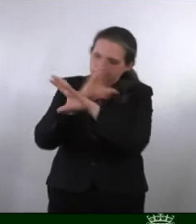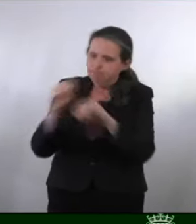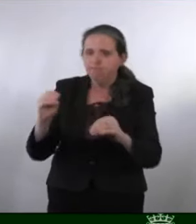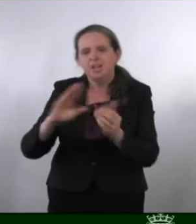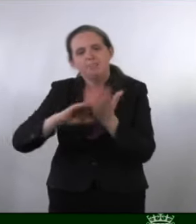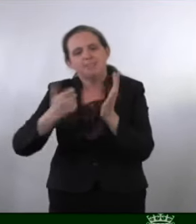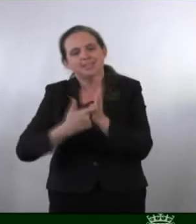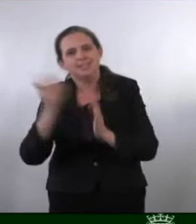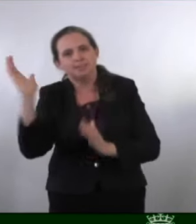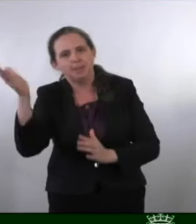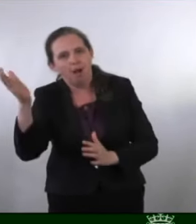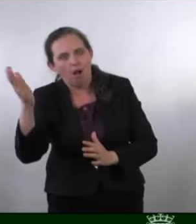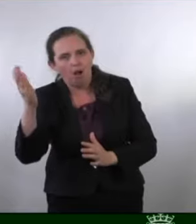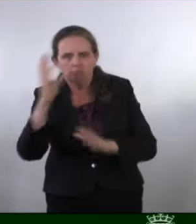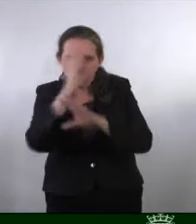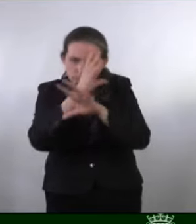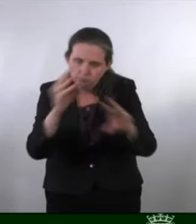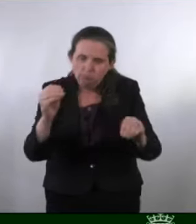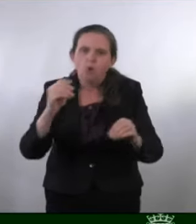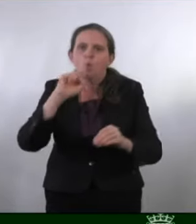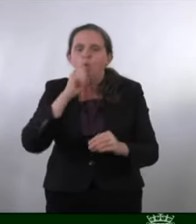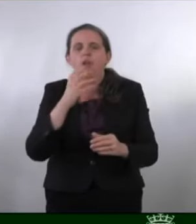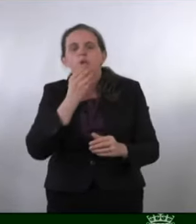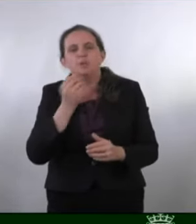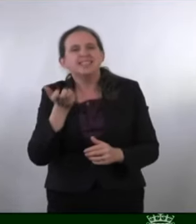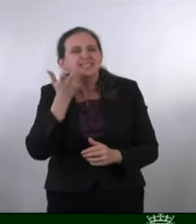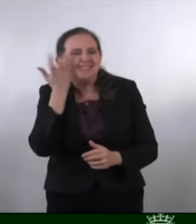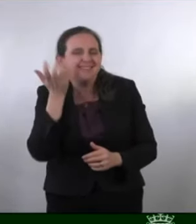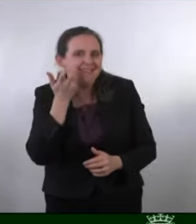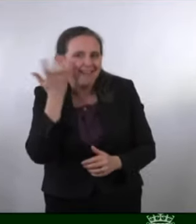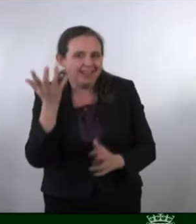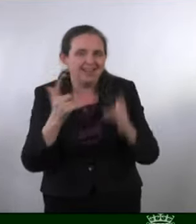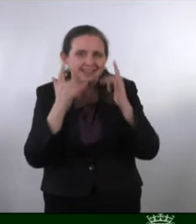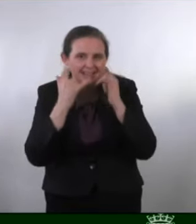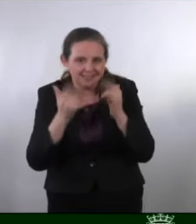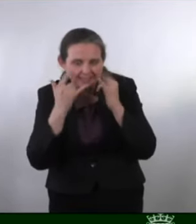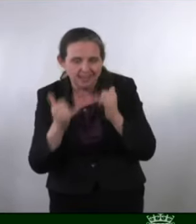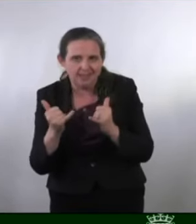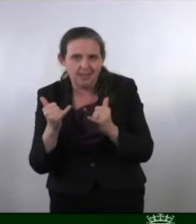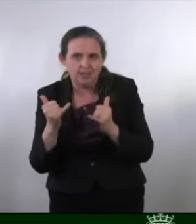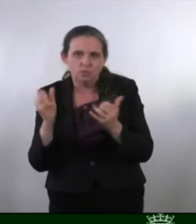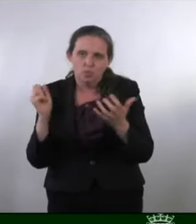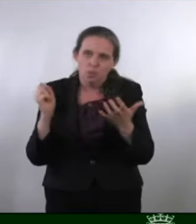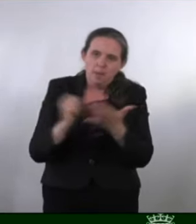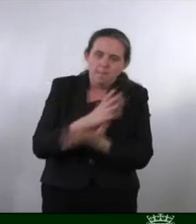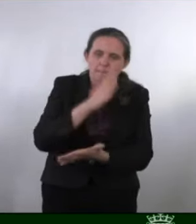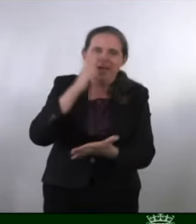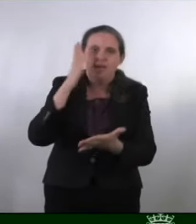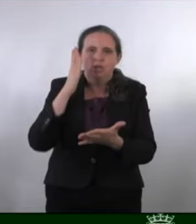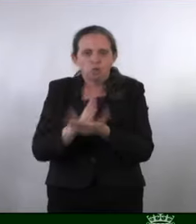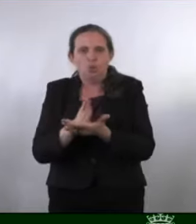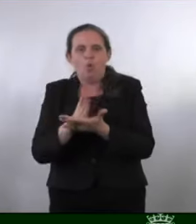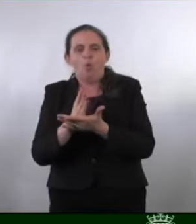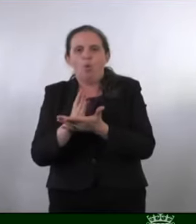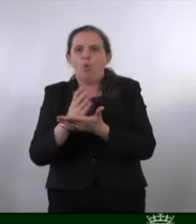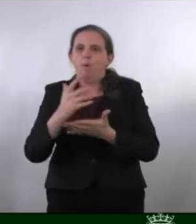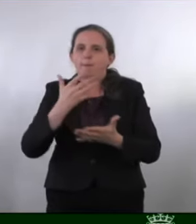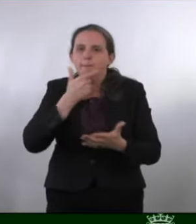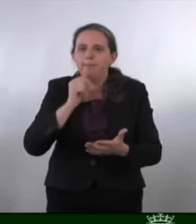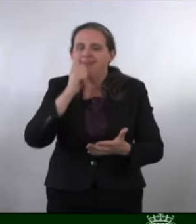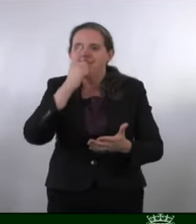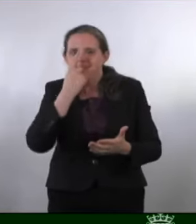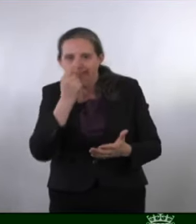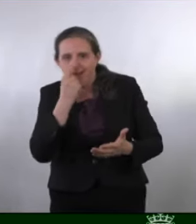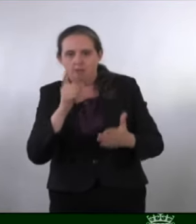testing to ease another restriction that has impinged on many lives. We will seek to end automatic isolation for close contacts